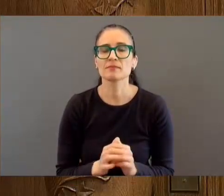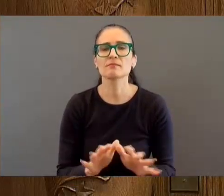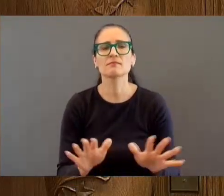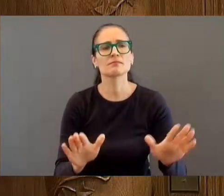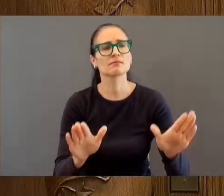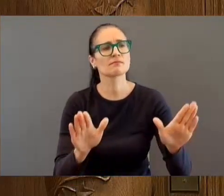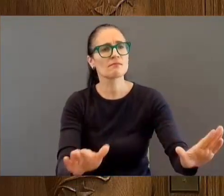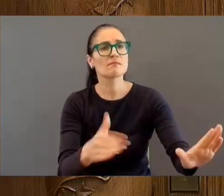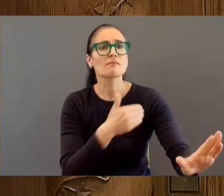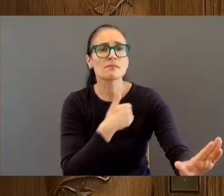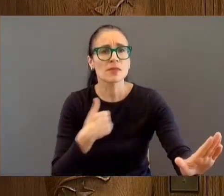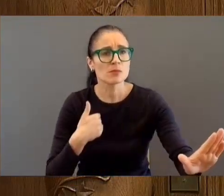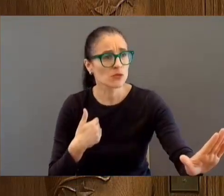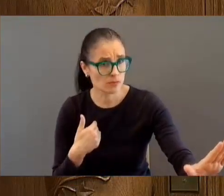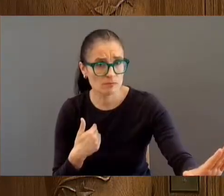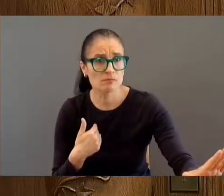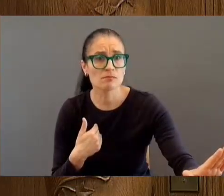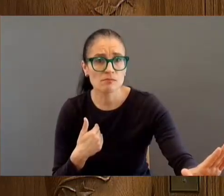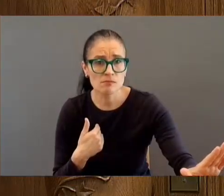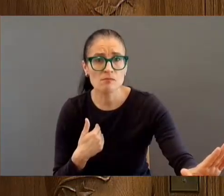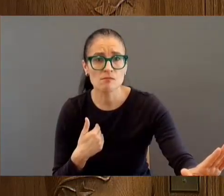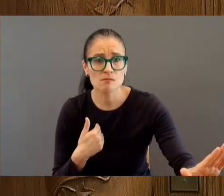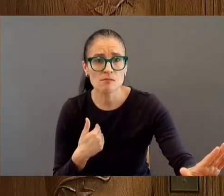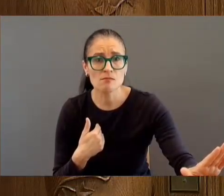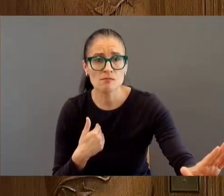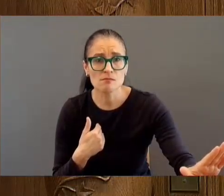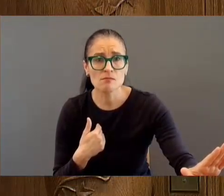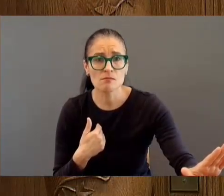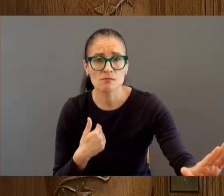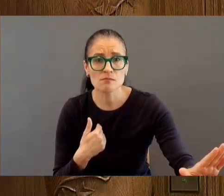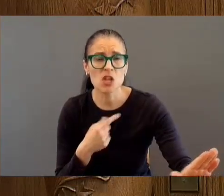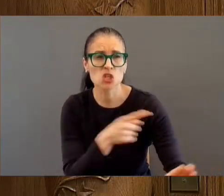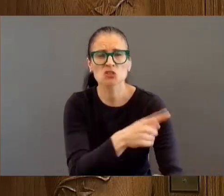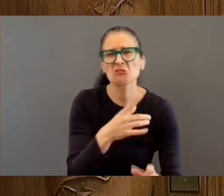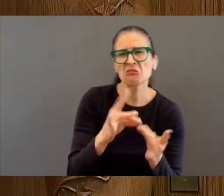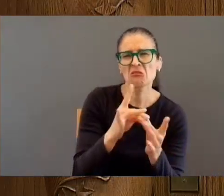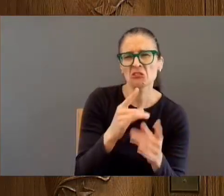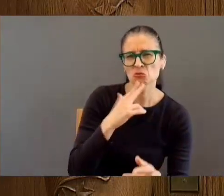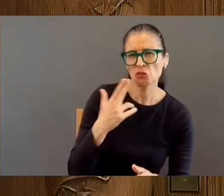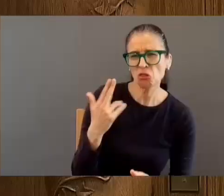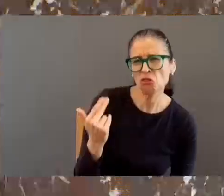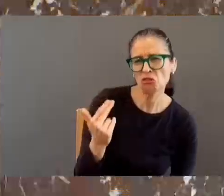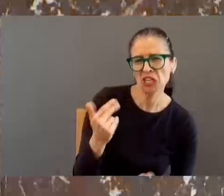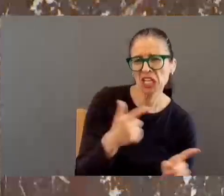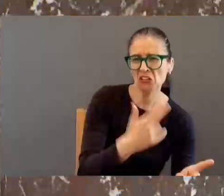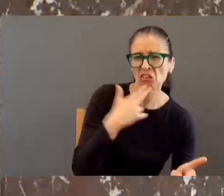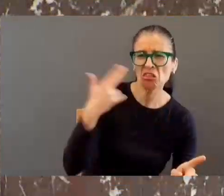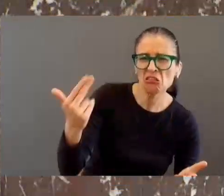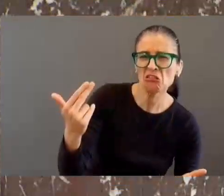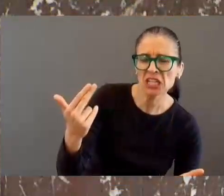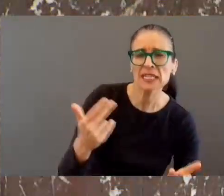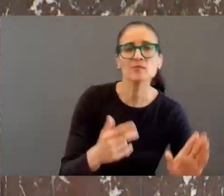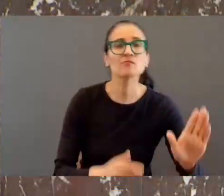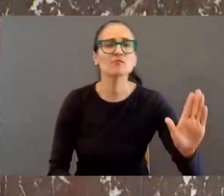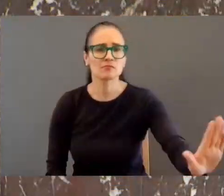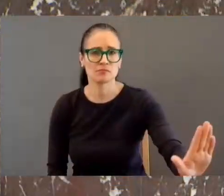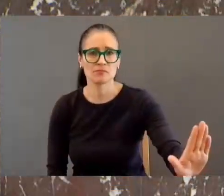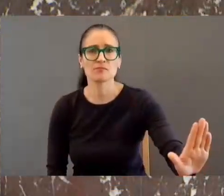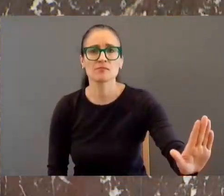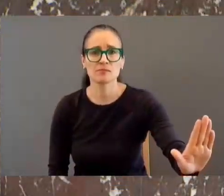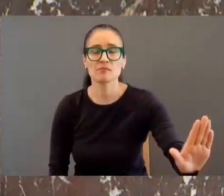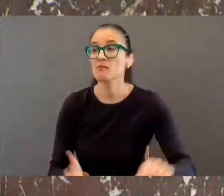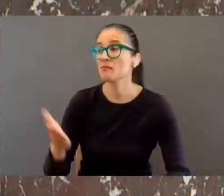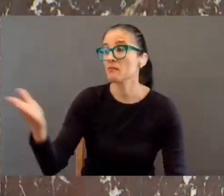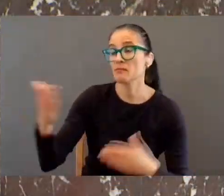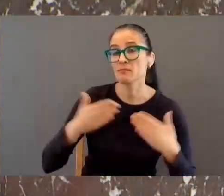Members, come to time. order. It's your time. Minister. Thank you, Honourable Speaker. There's two ways of addressing